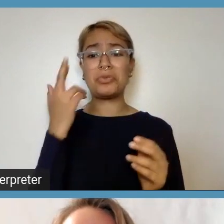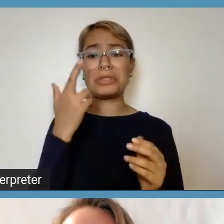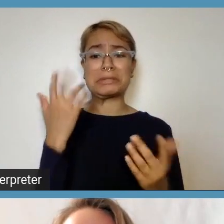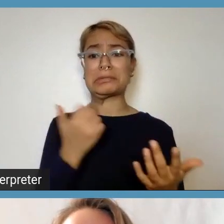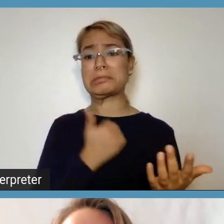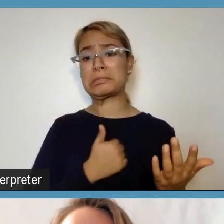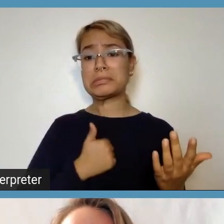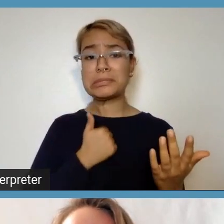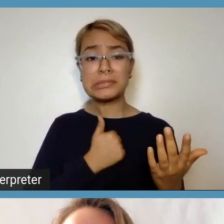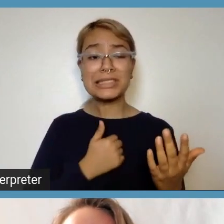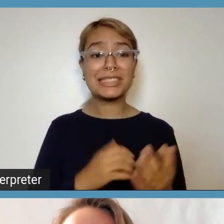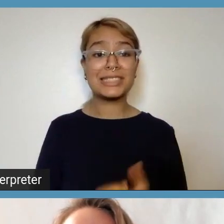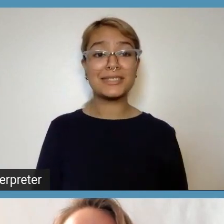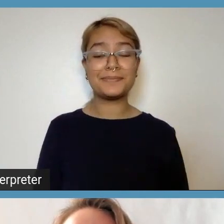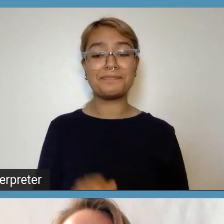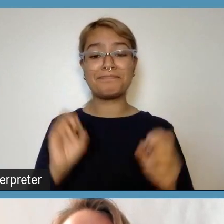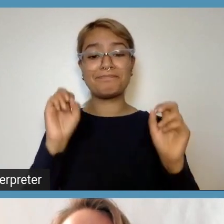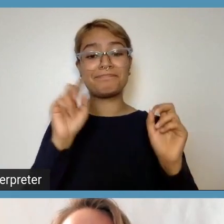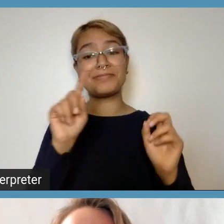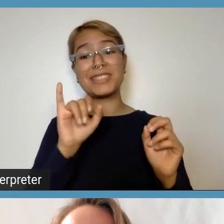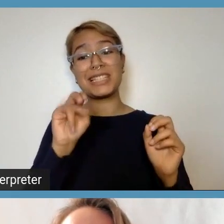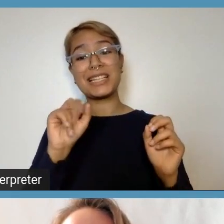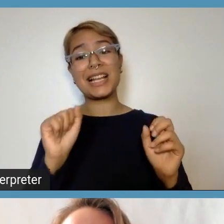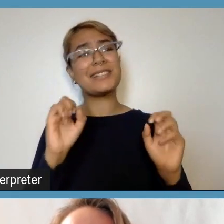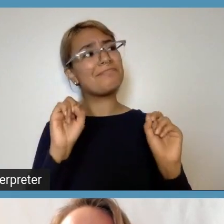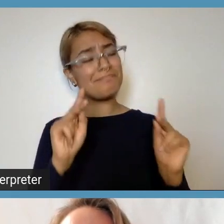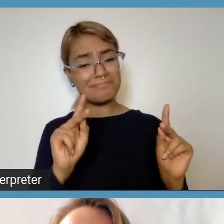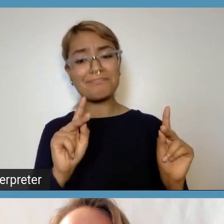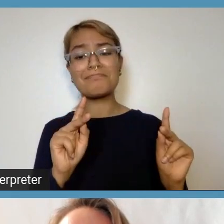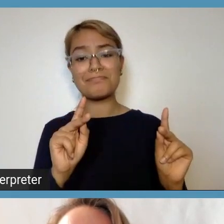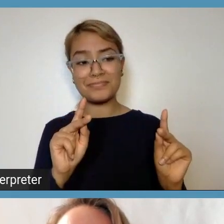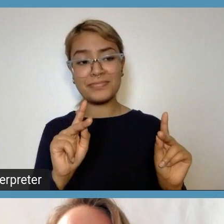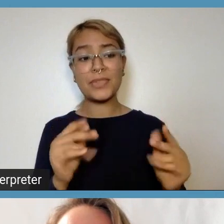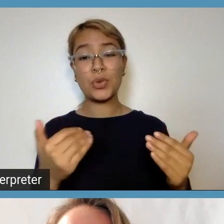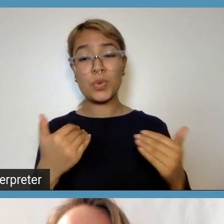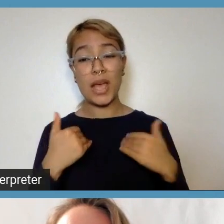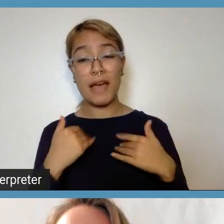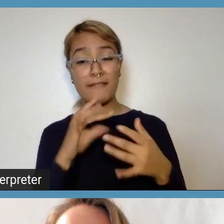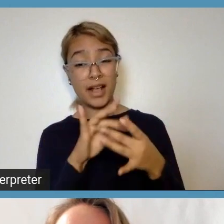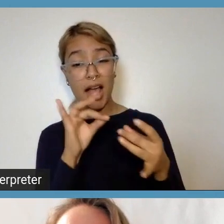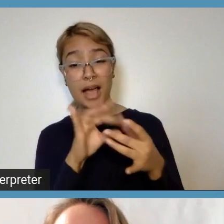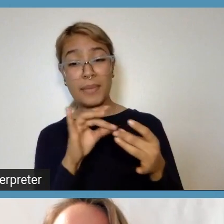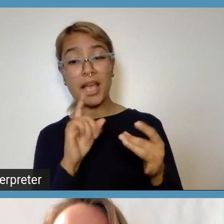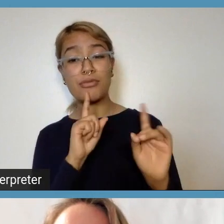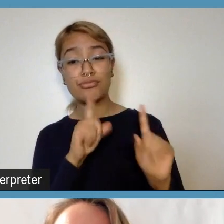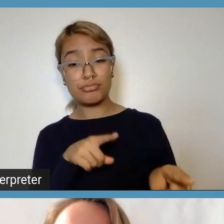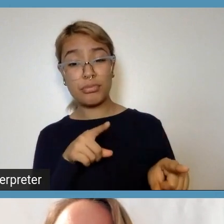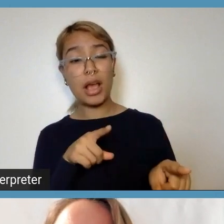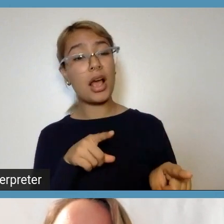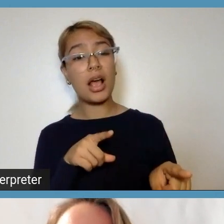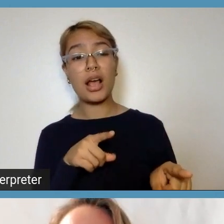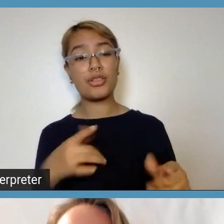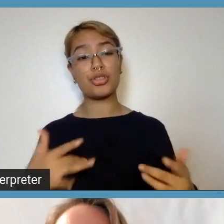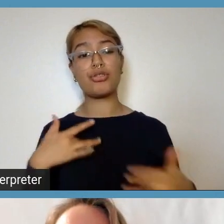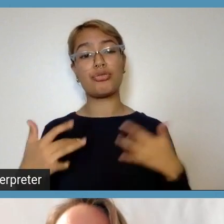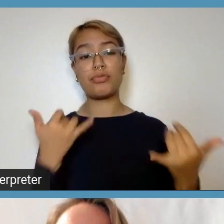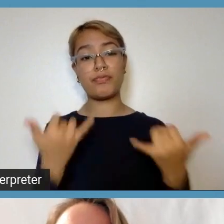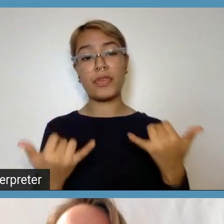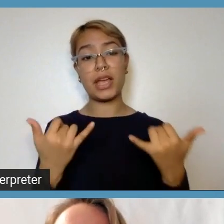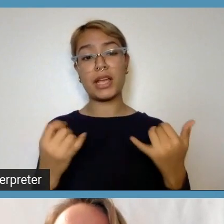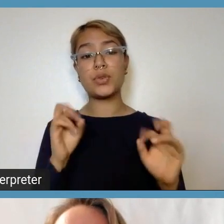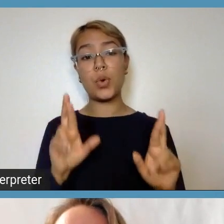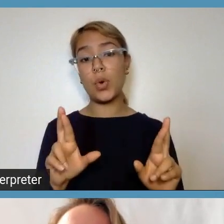That's okay. Glad to see you back. Well, what do you have a comment on this? Do you respond to current events or